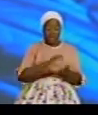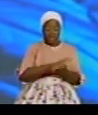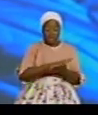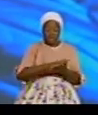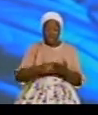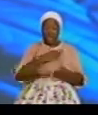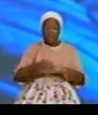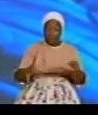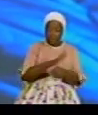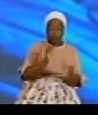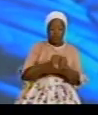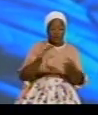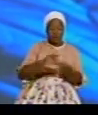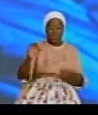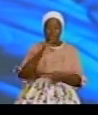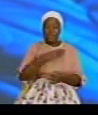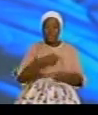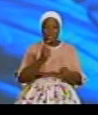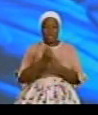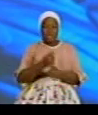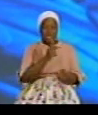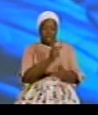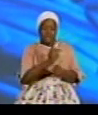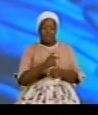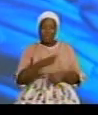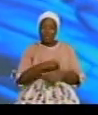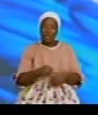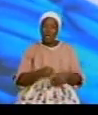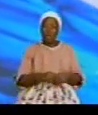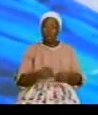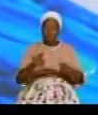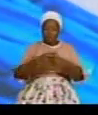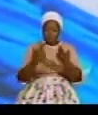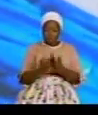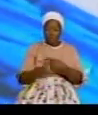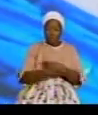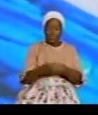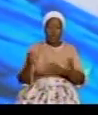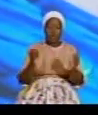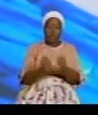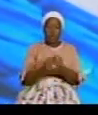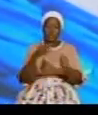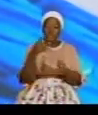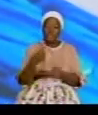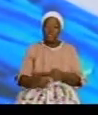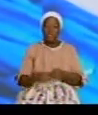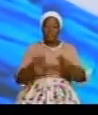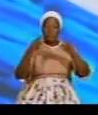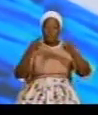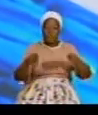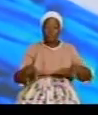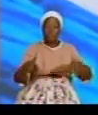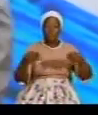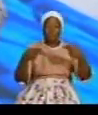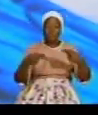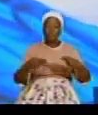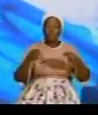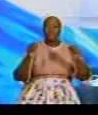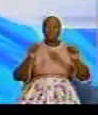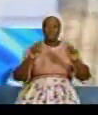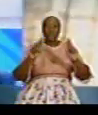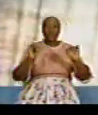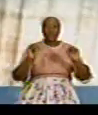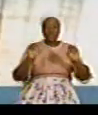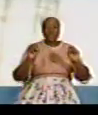He classifies them with the Pharisees who are not born